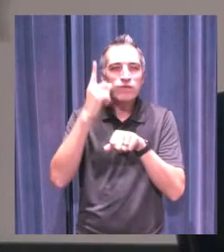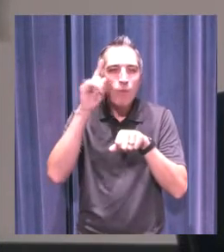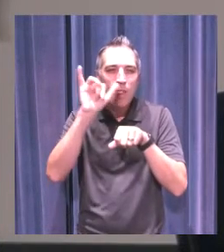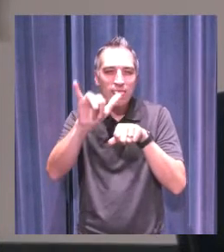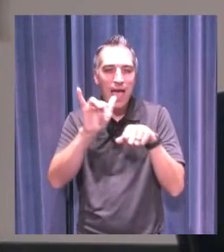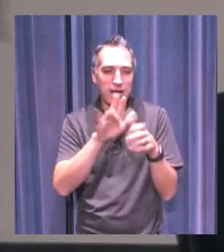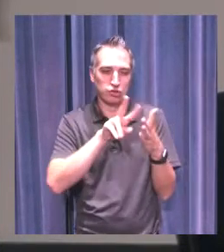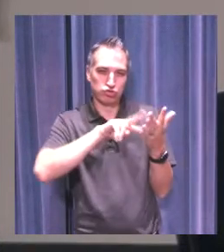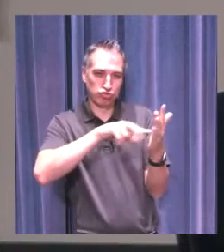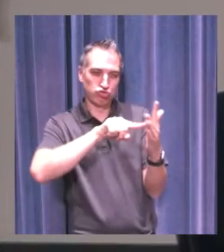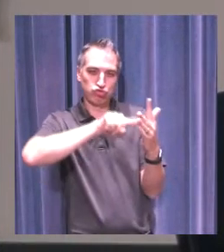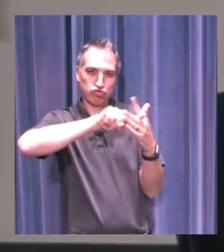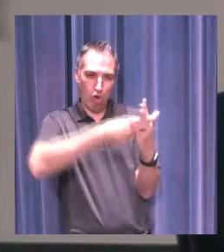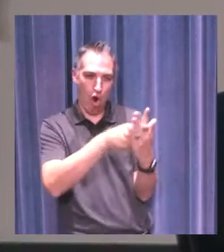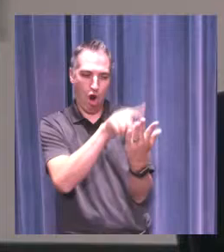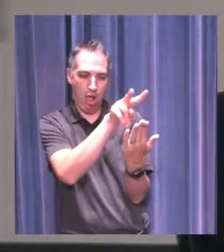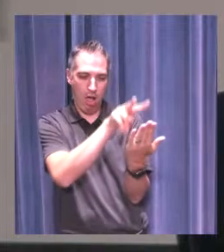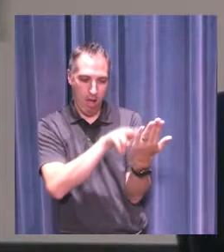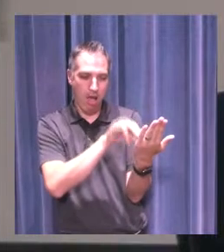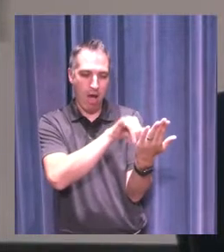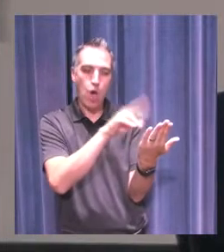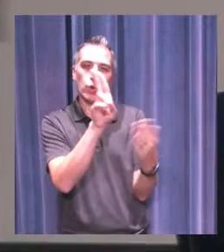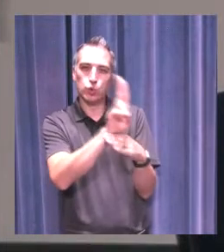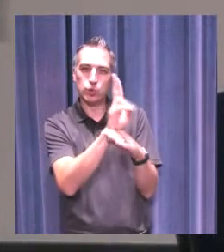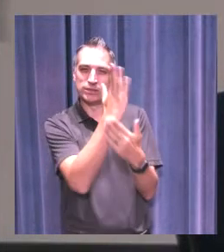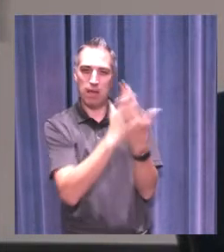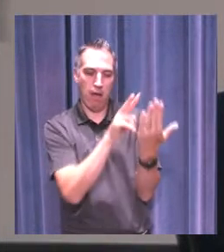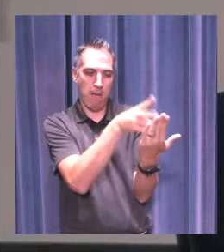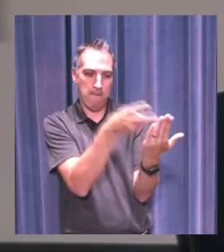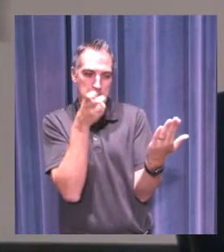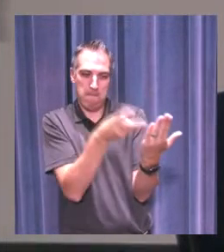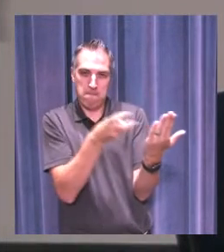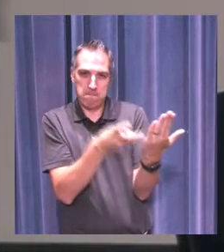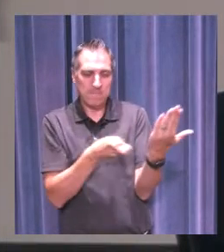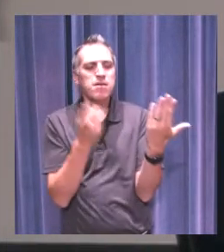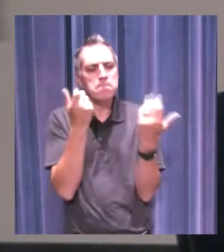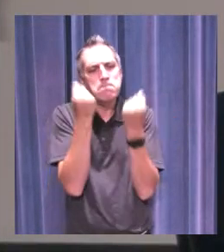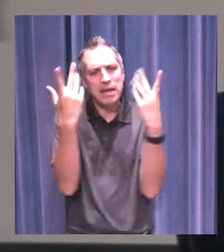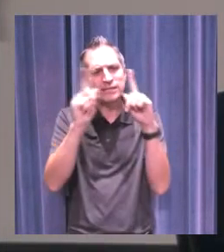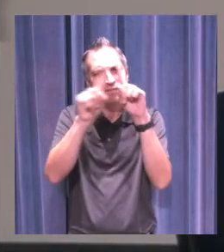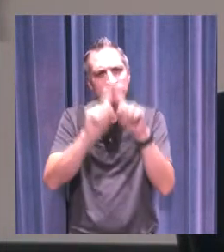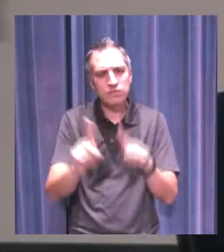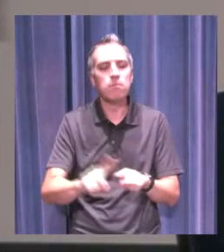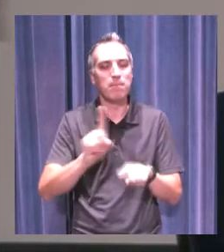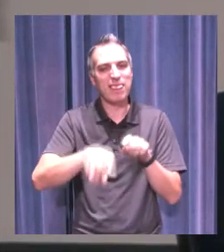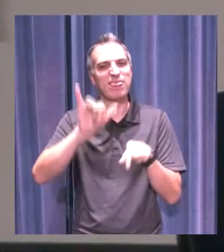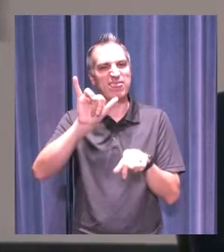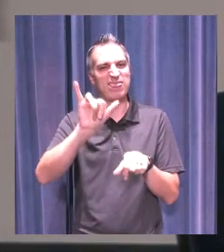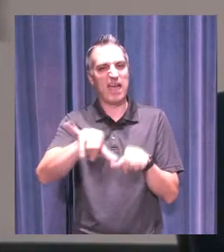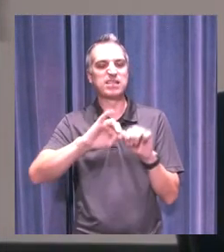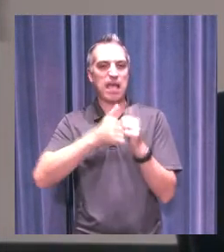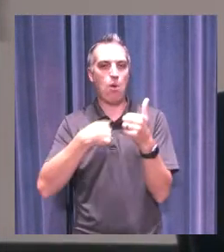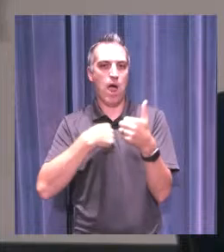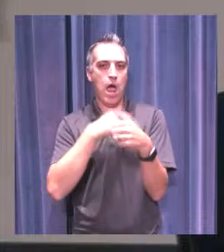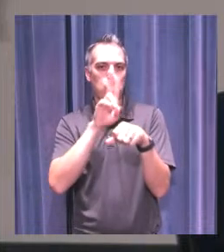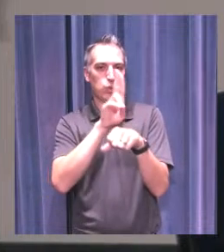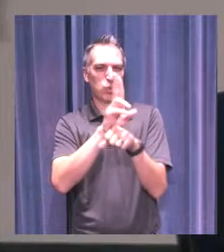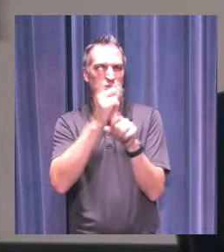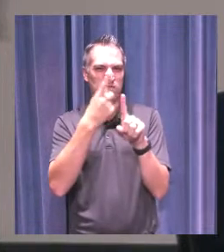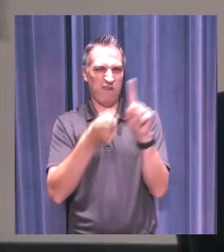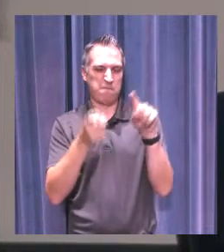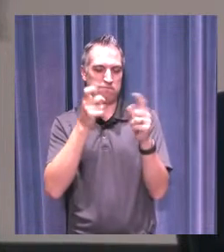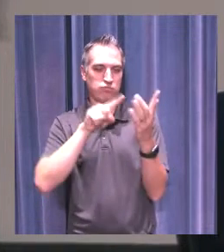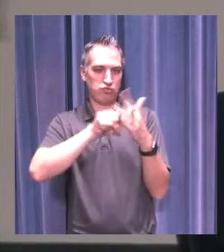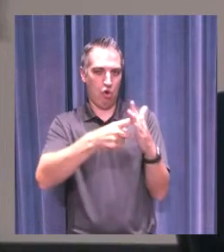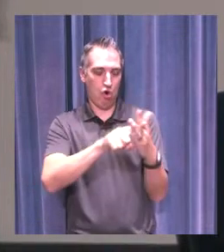things. It is not totally the same. There are many differences, but nevertheless, that was in some way the outline of it. Under